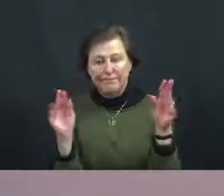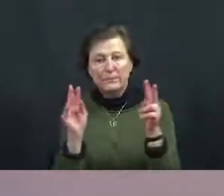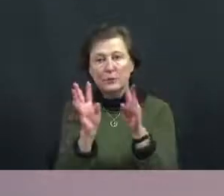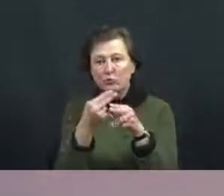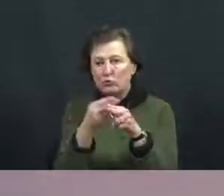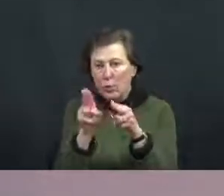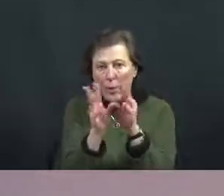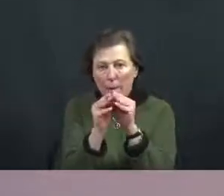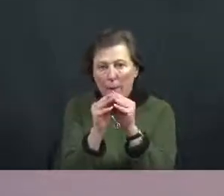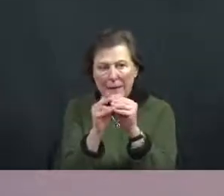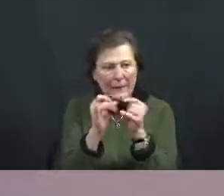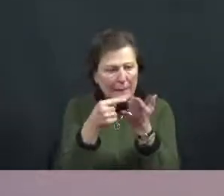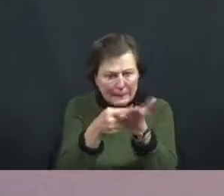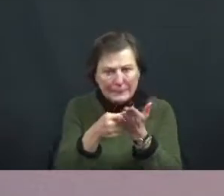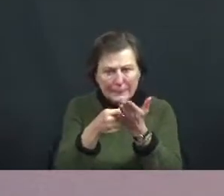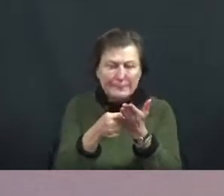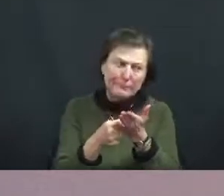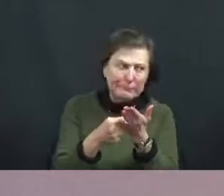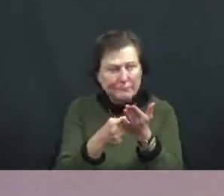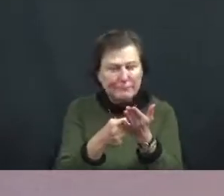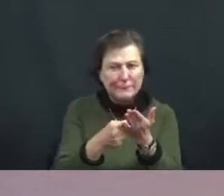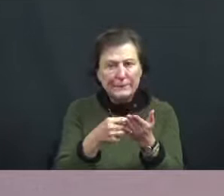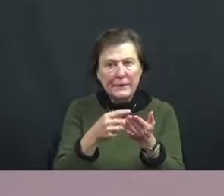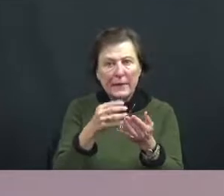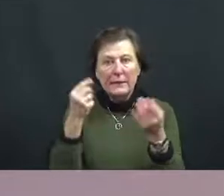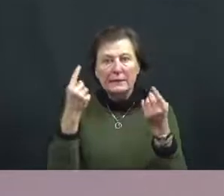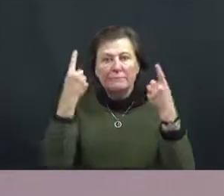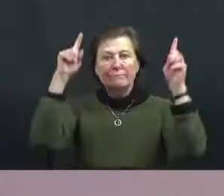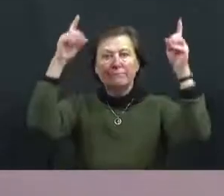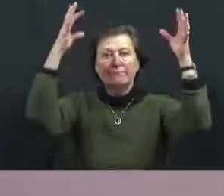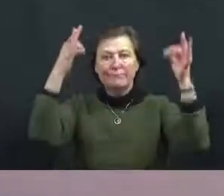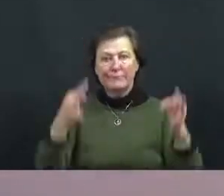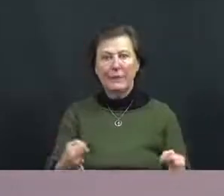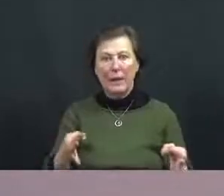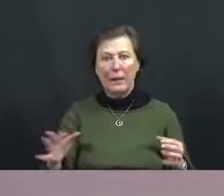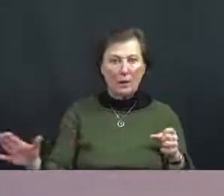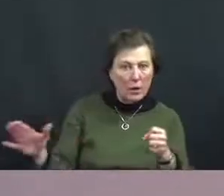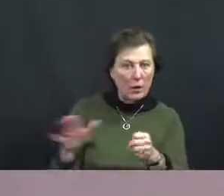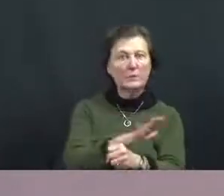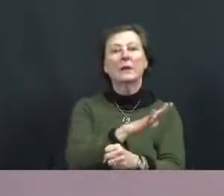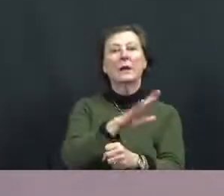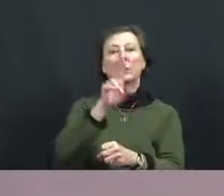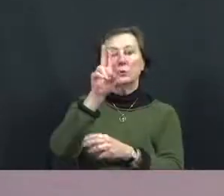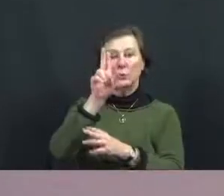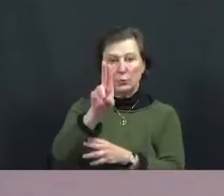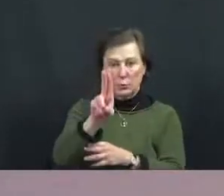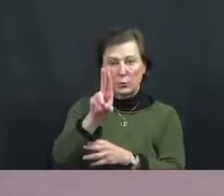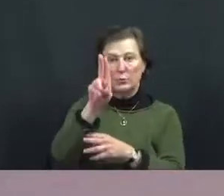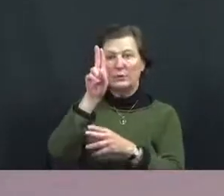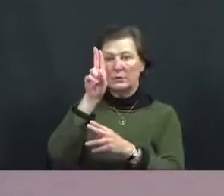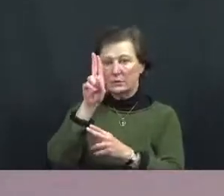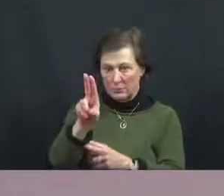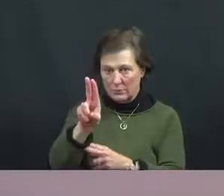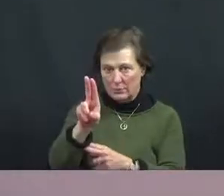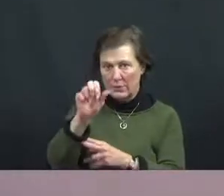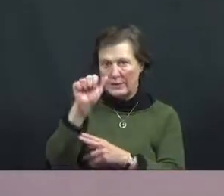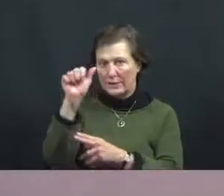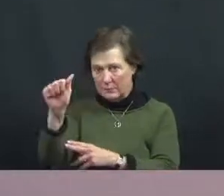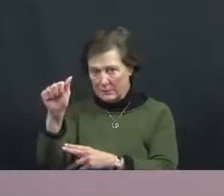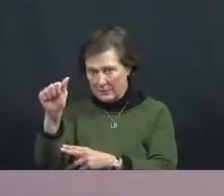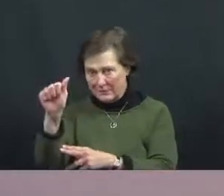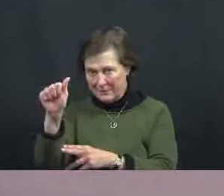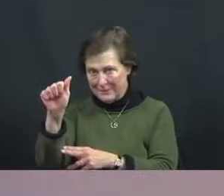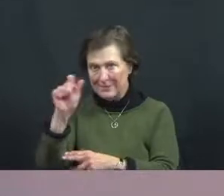they deliberated, I guess a little while, and they declared that the entire Unitarian Universalist